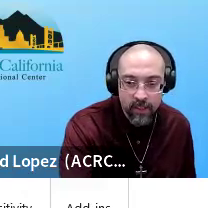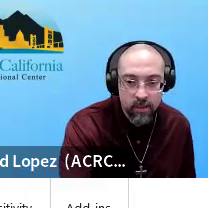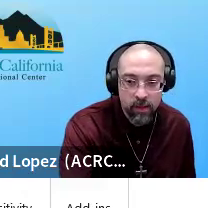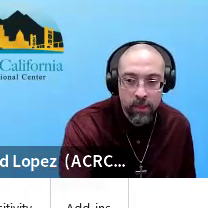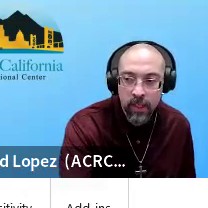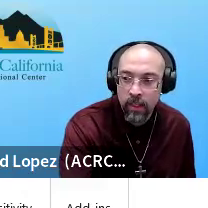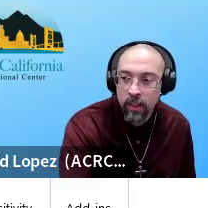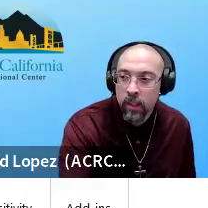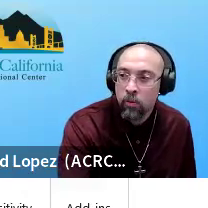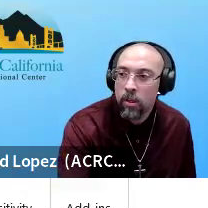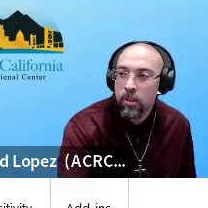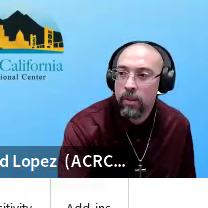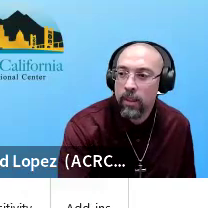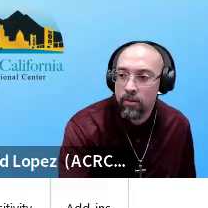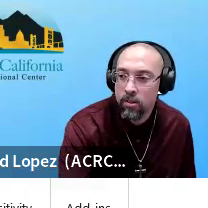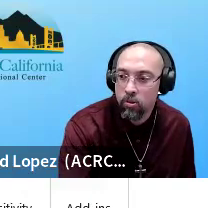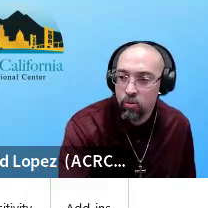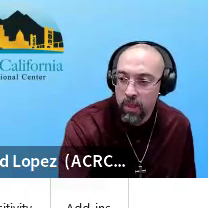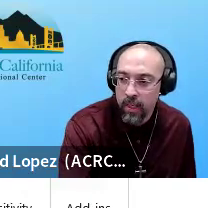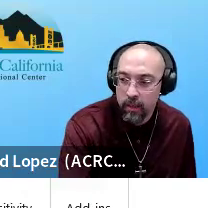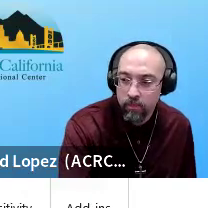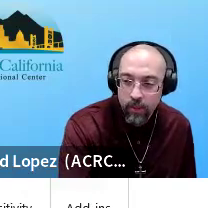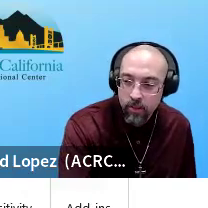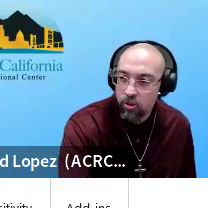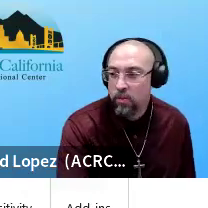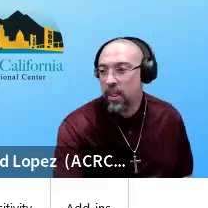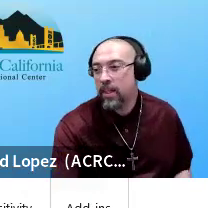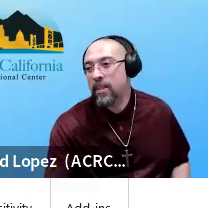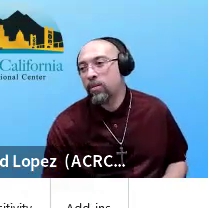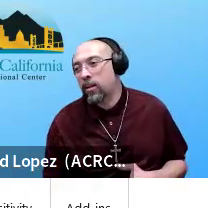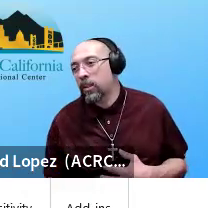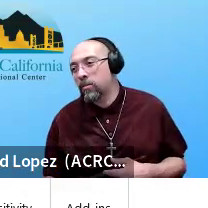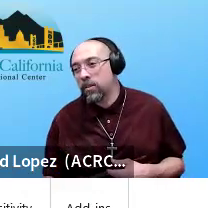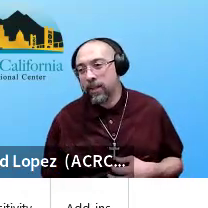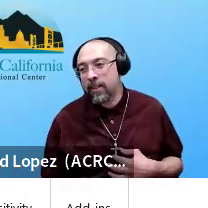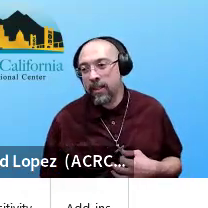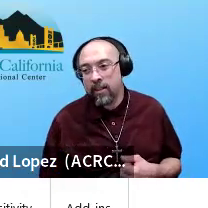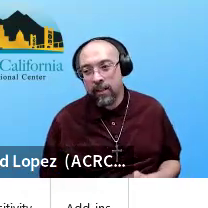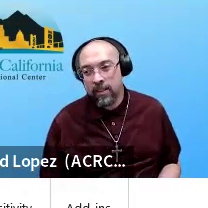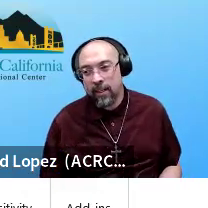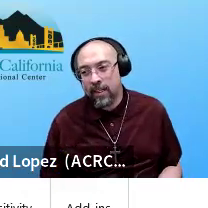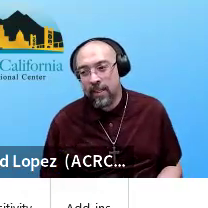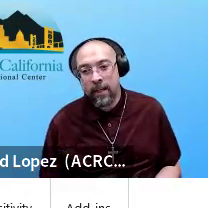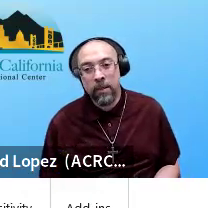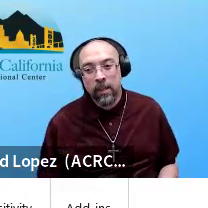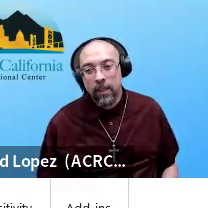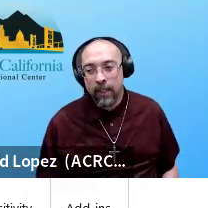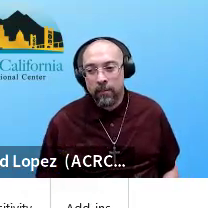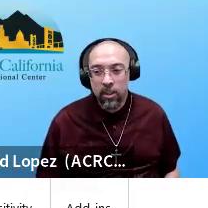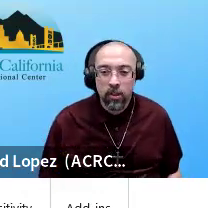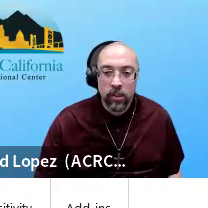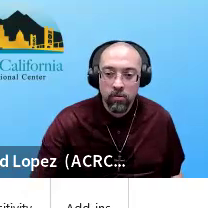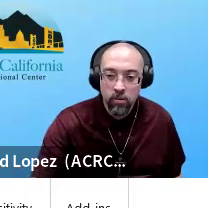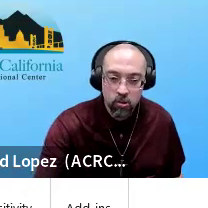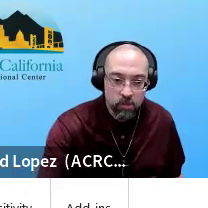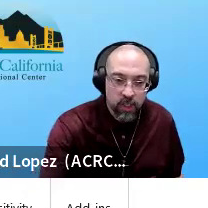if someone accesses my money? We're also going to be covering social media. Social media, as we all know, is a big thing in today's time.